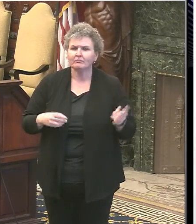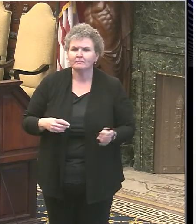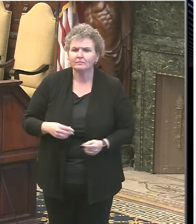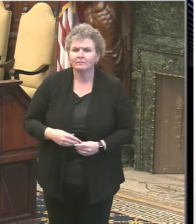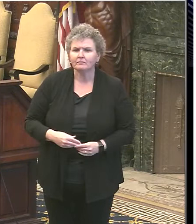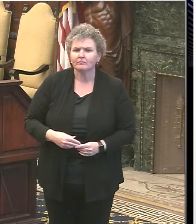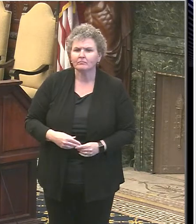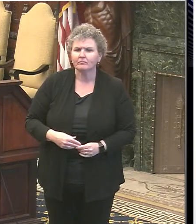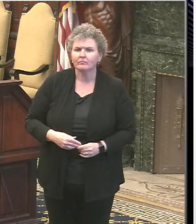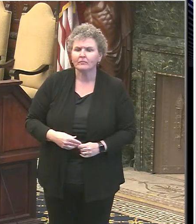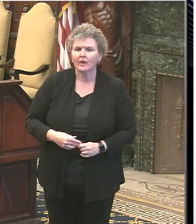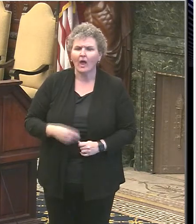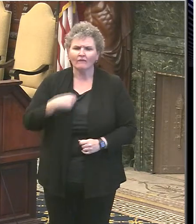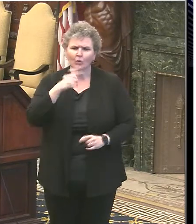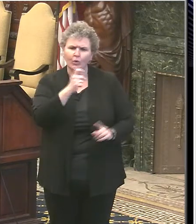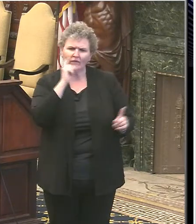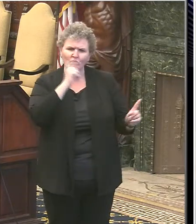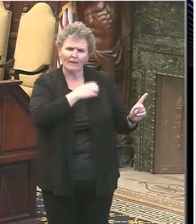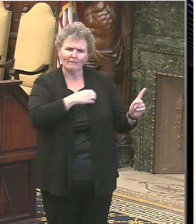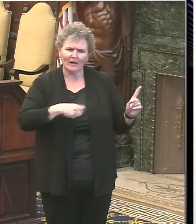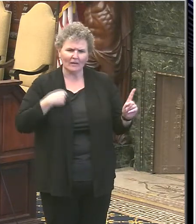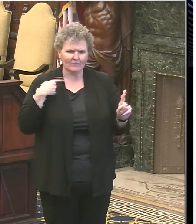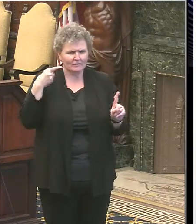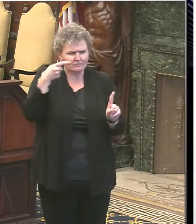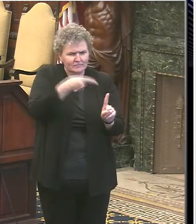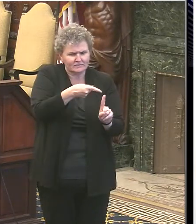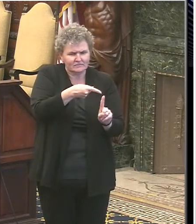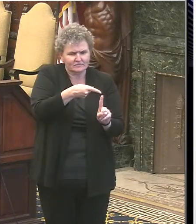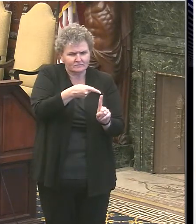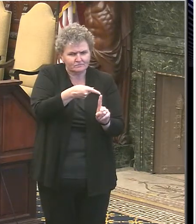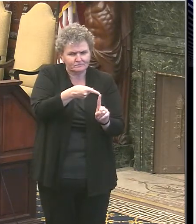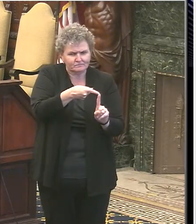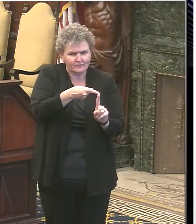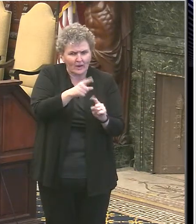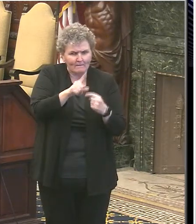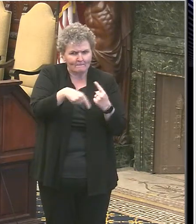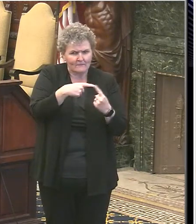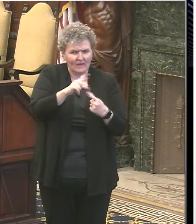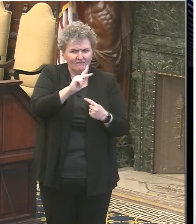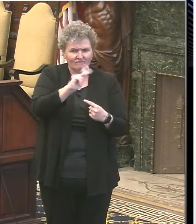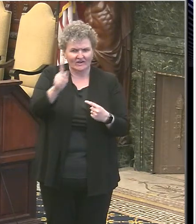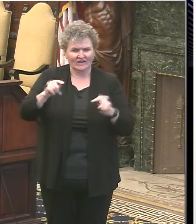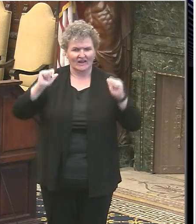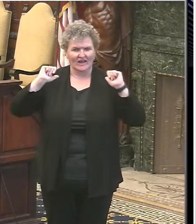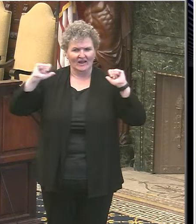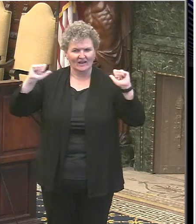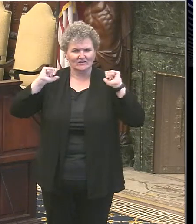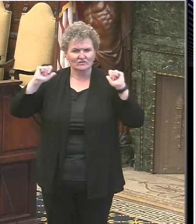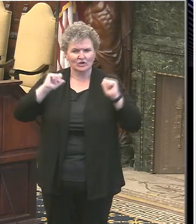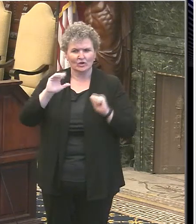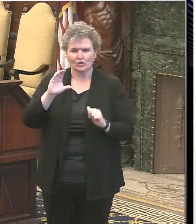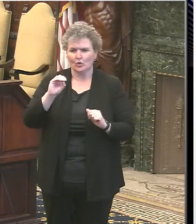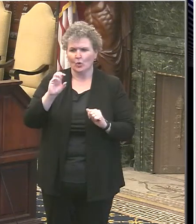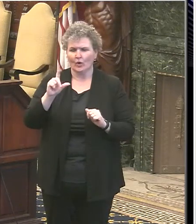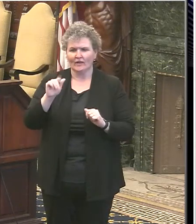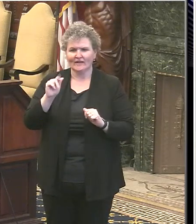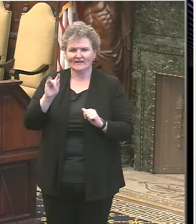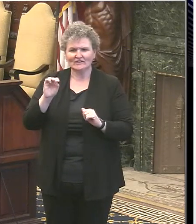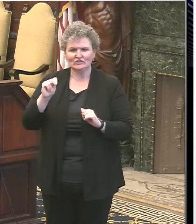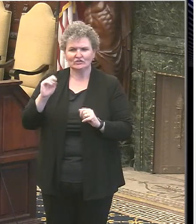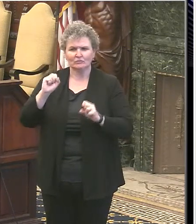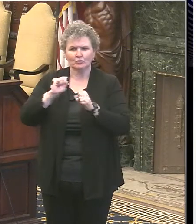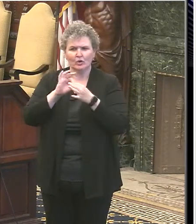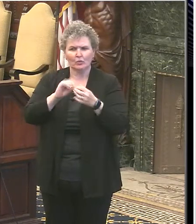mayor. And to be more specific, this is about the Philadelphia Fitness Coalition that did do this outdoor workout. If you're unaware,